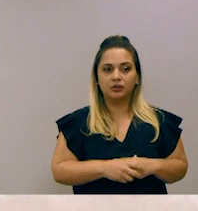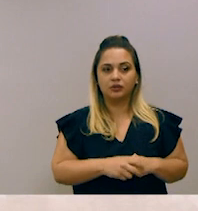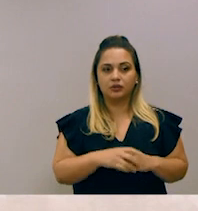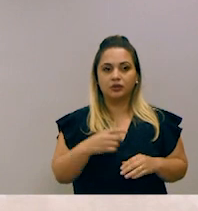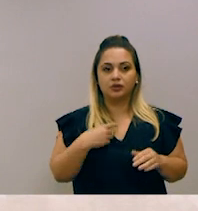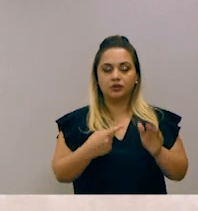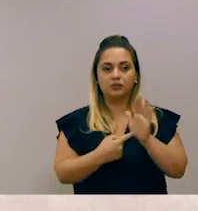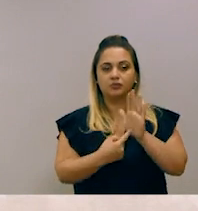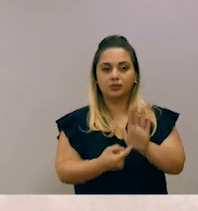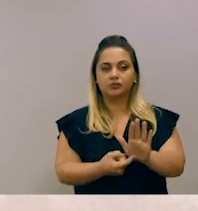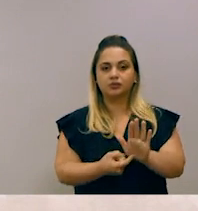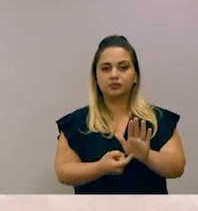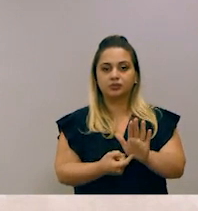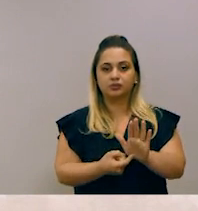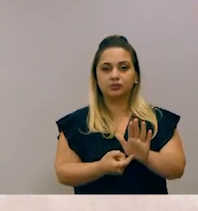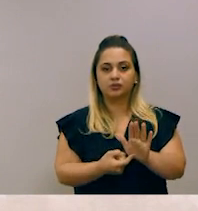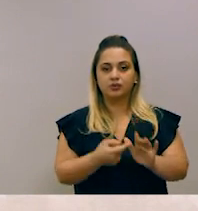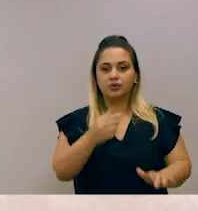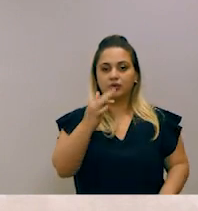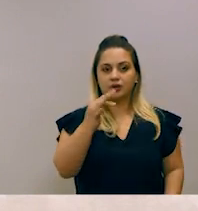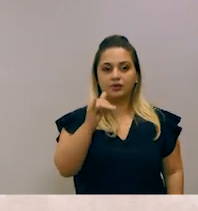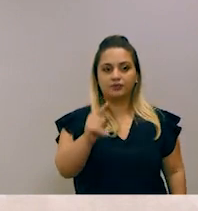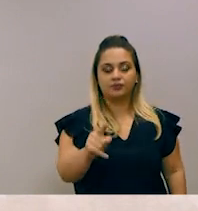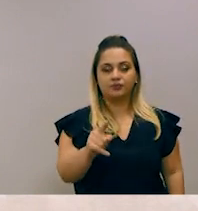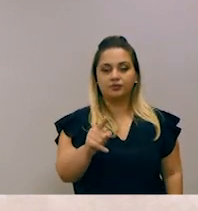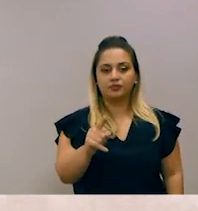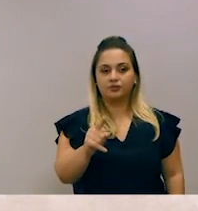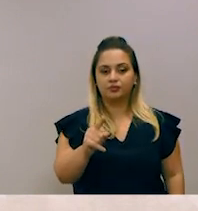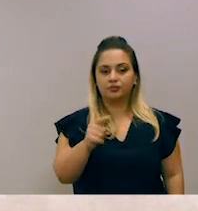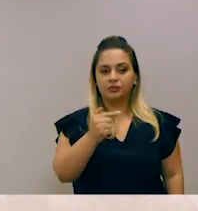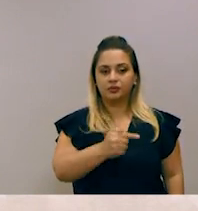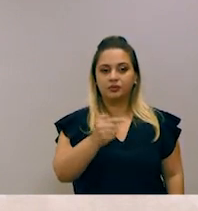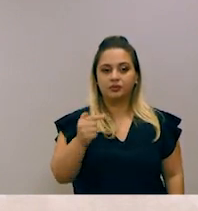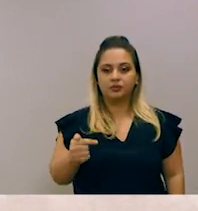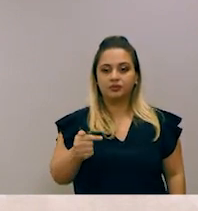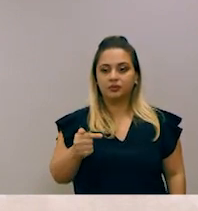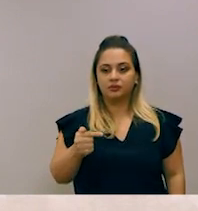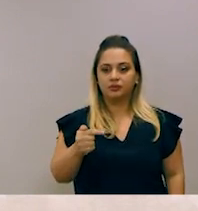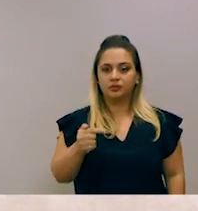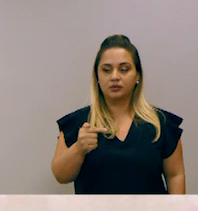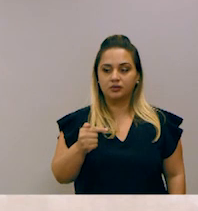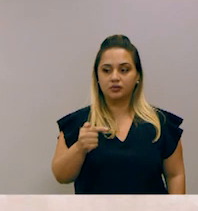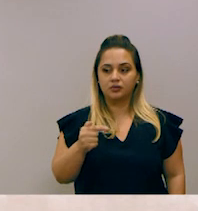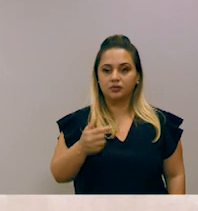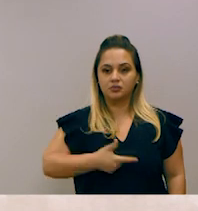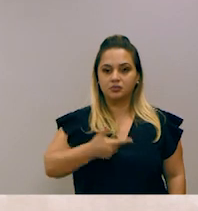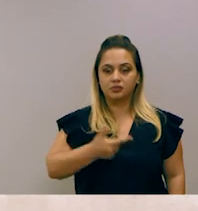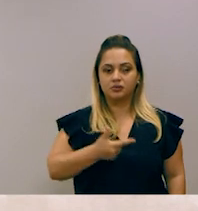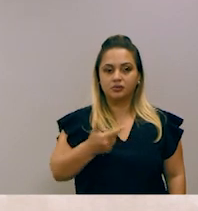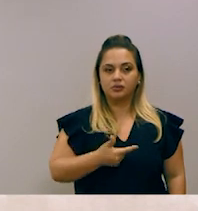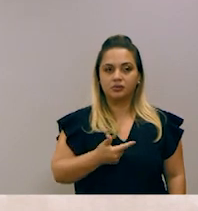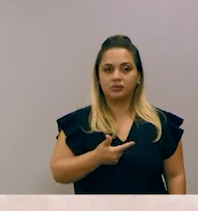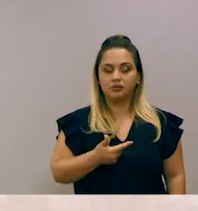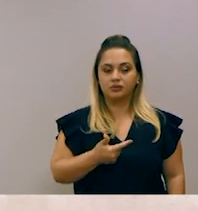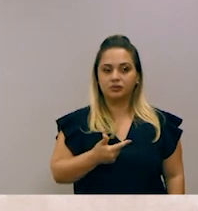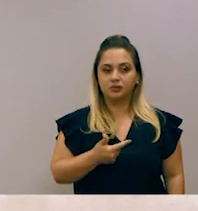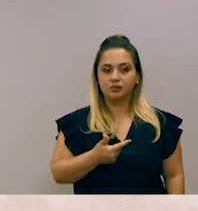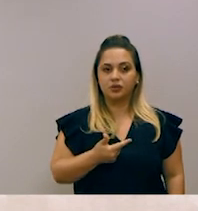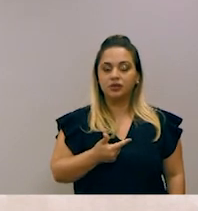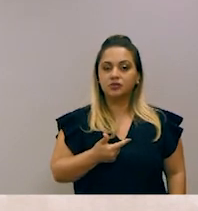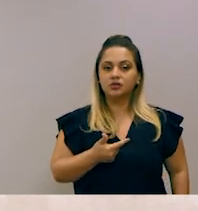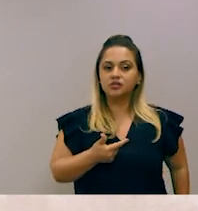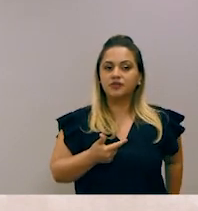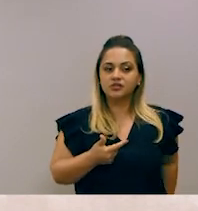dimensions. It presented an F1 of 77. The second best model was